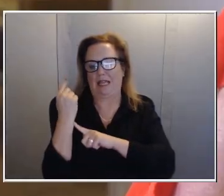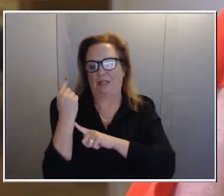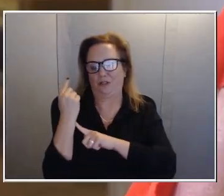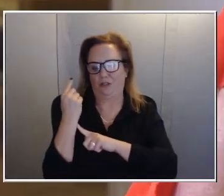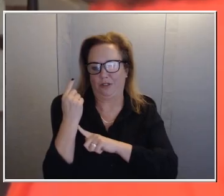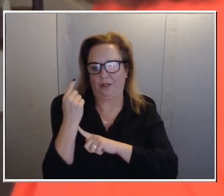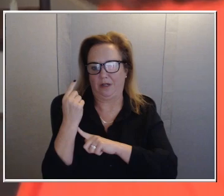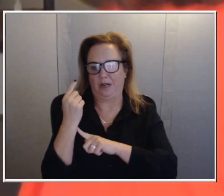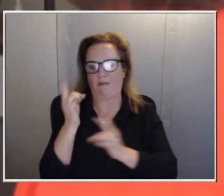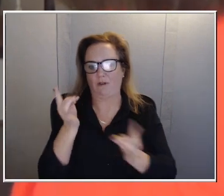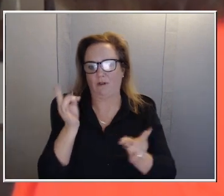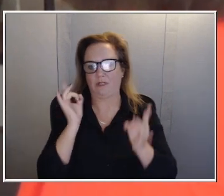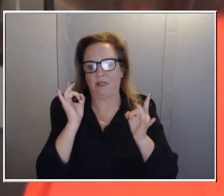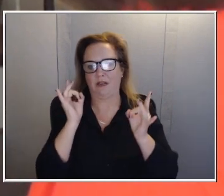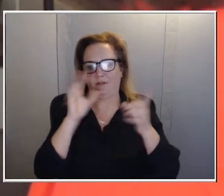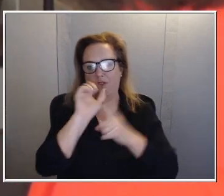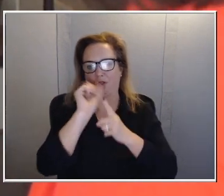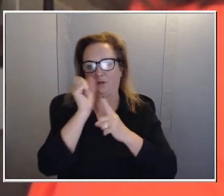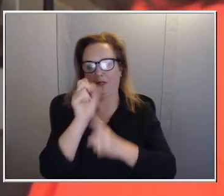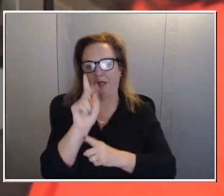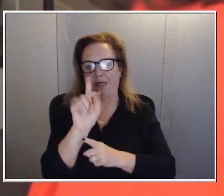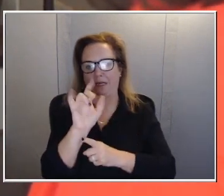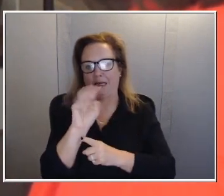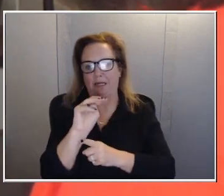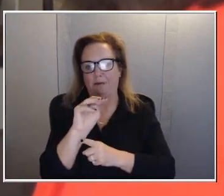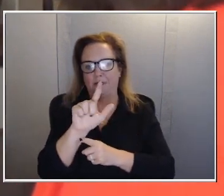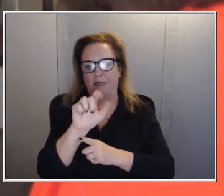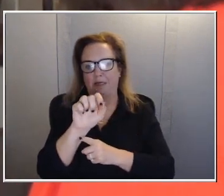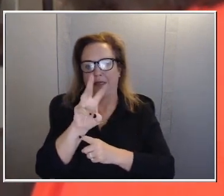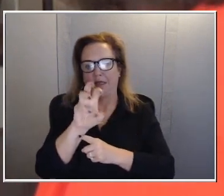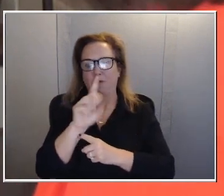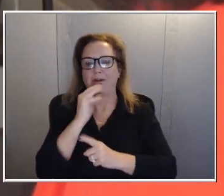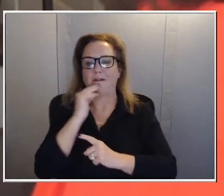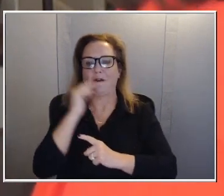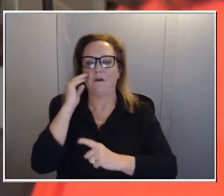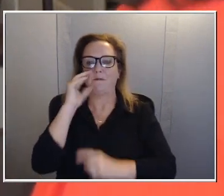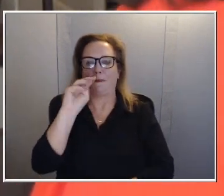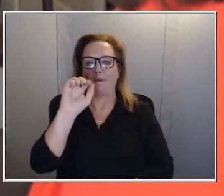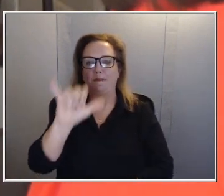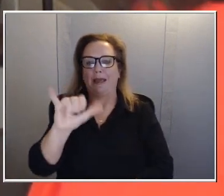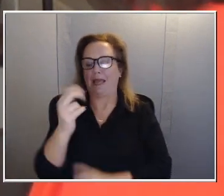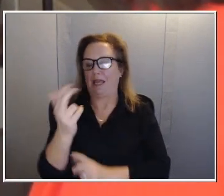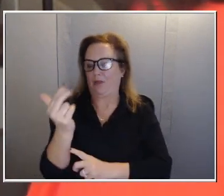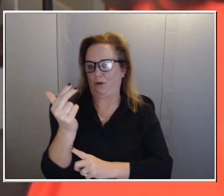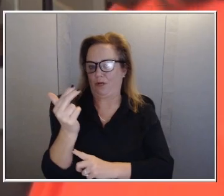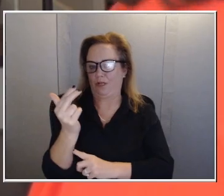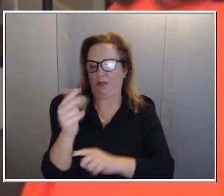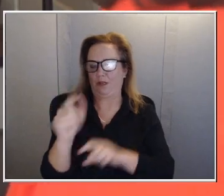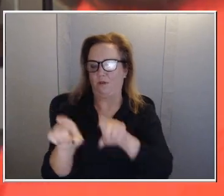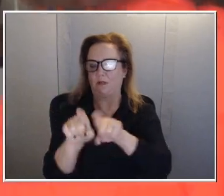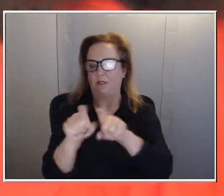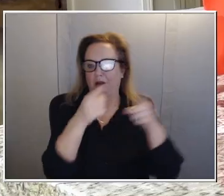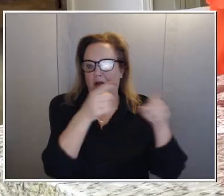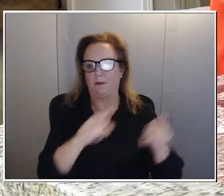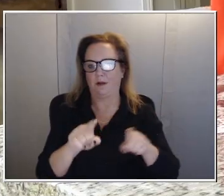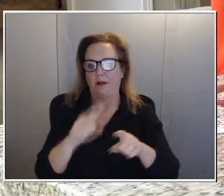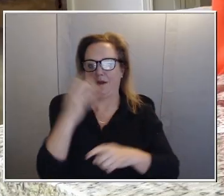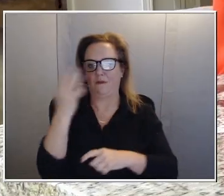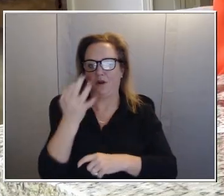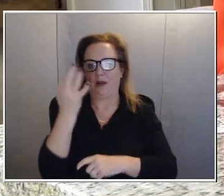a terrifying ordeal in Kim's Leawood home back on May 13th, which also happened to be Friday